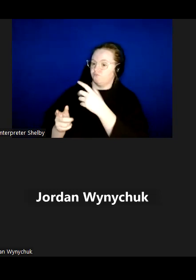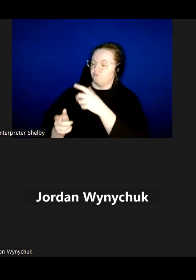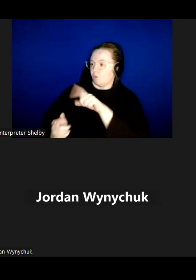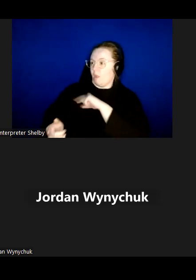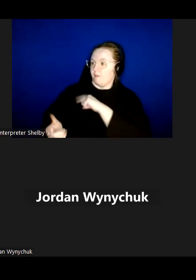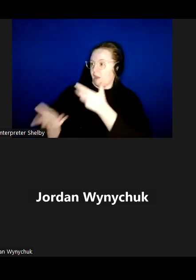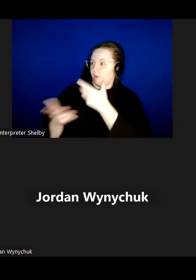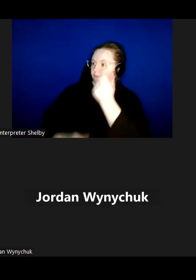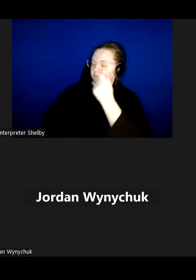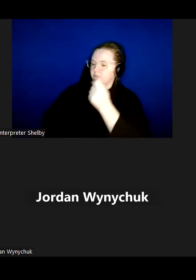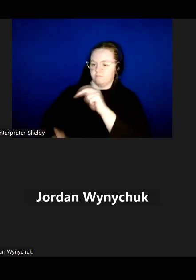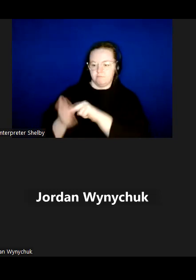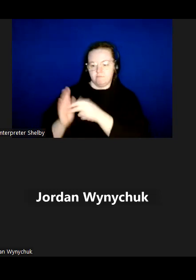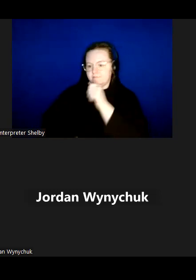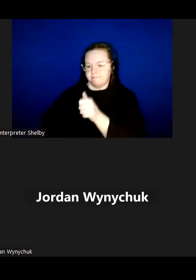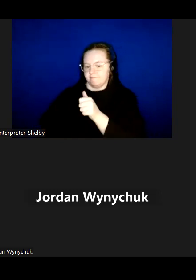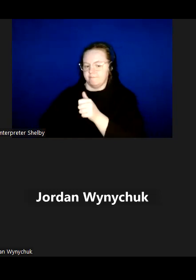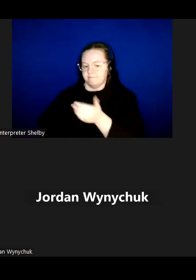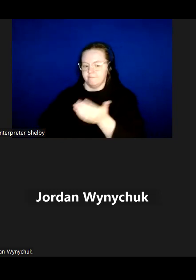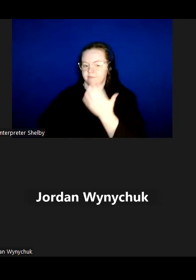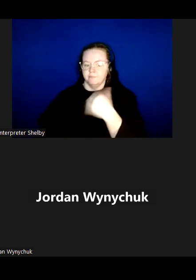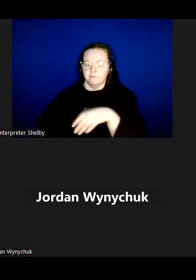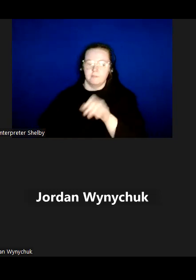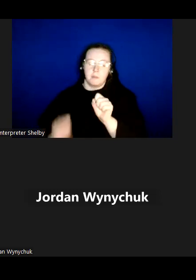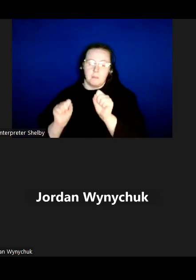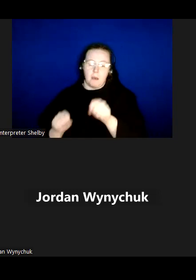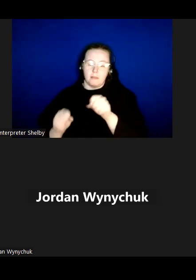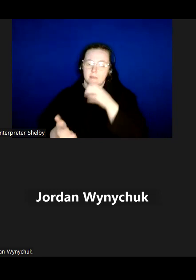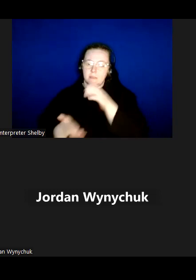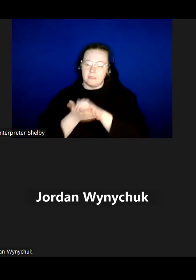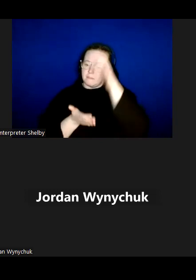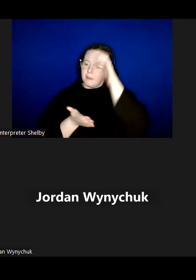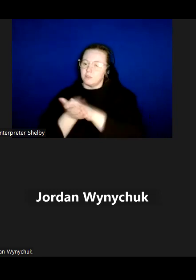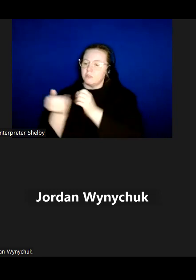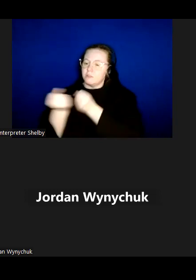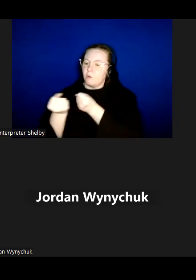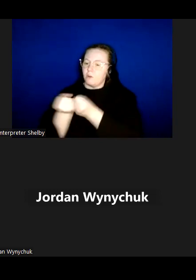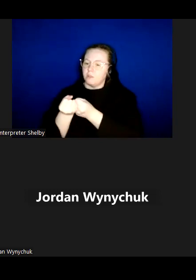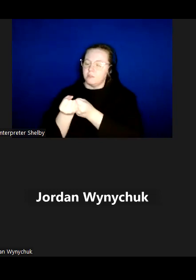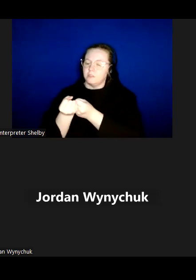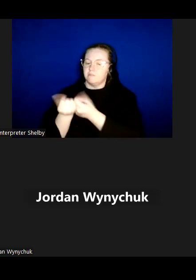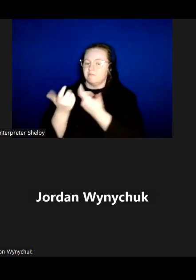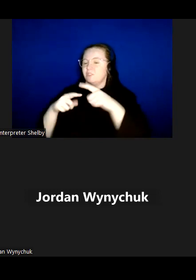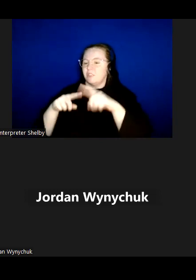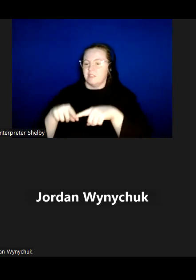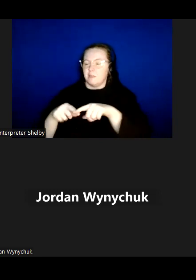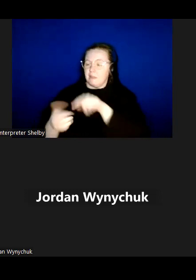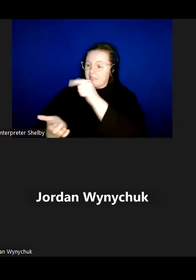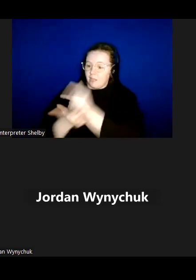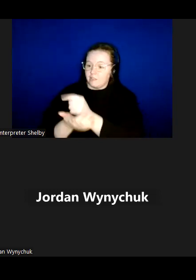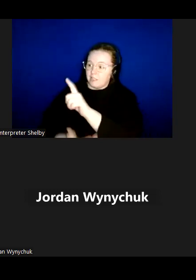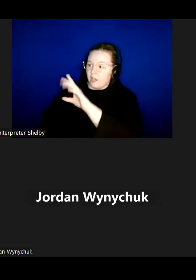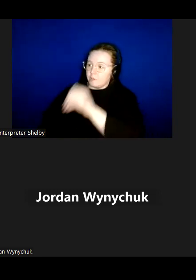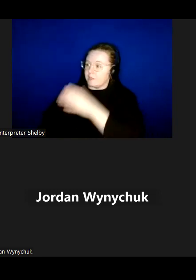is always it depends. There's no guarantee for spousal support, whether you're married